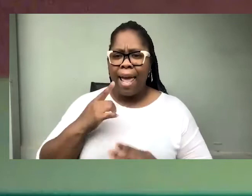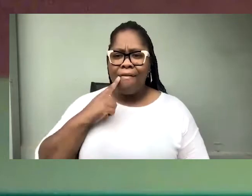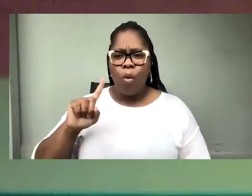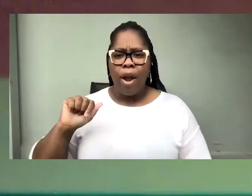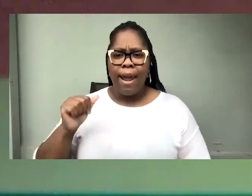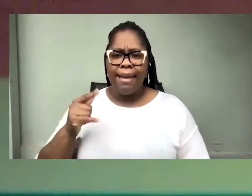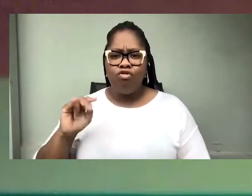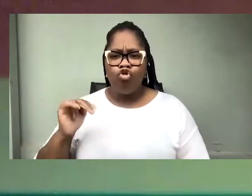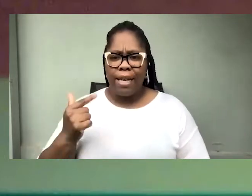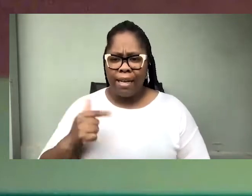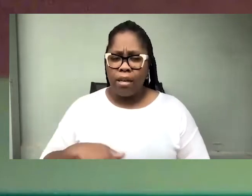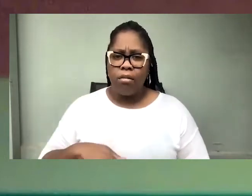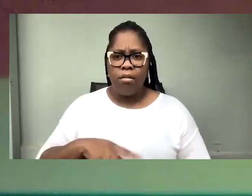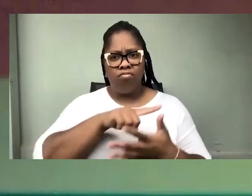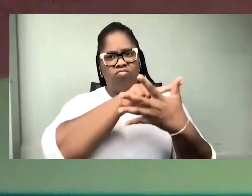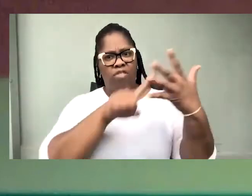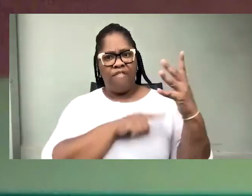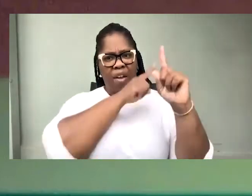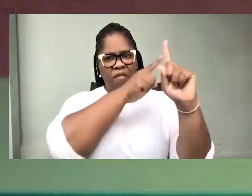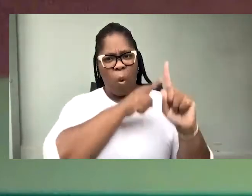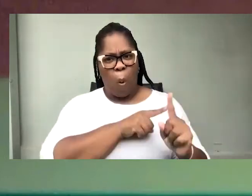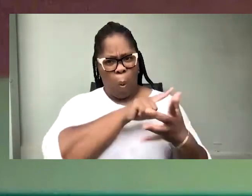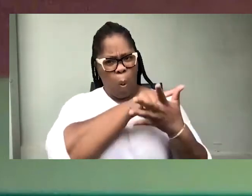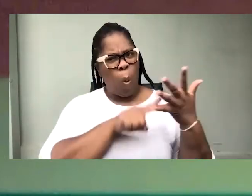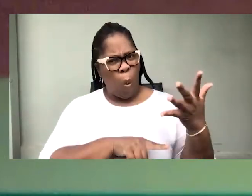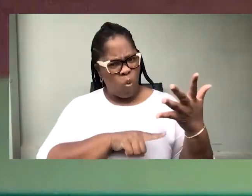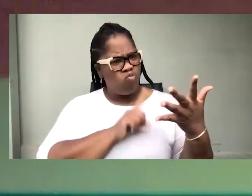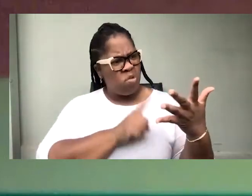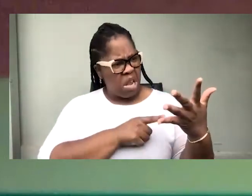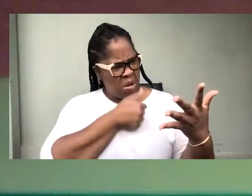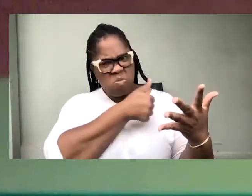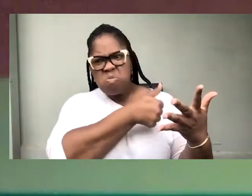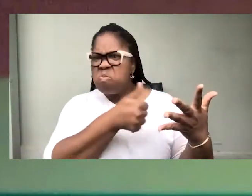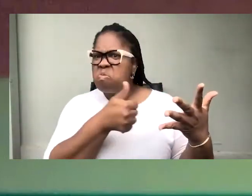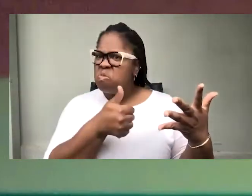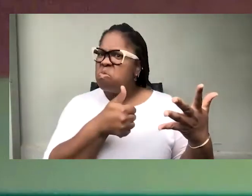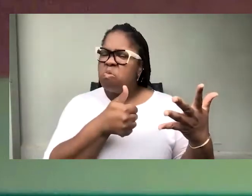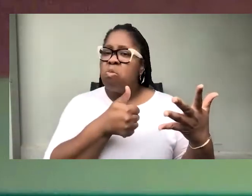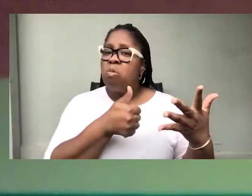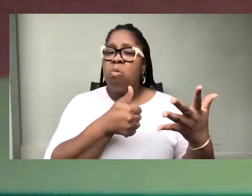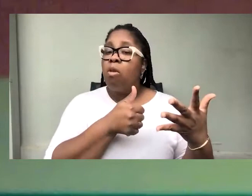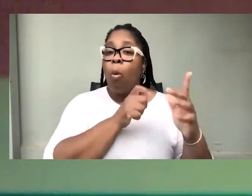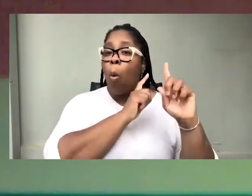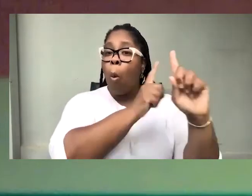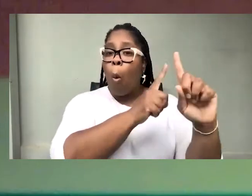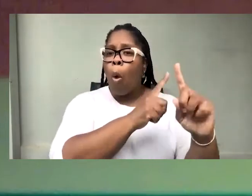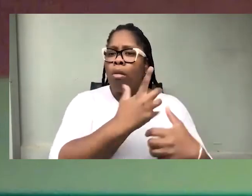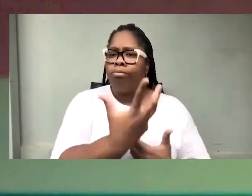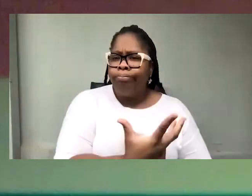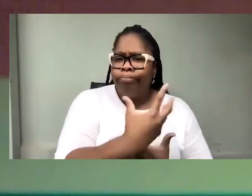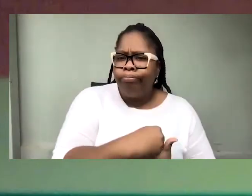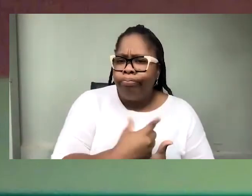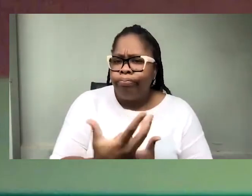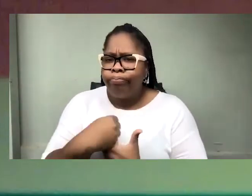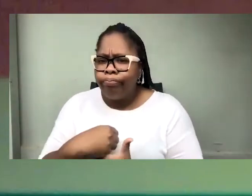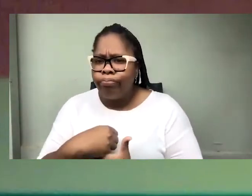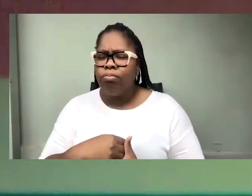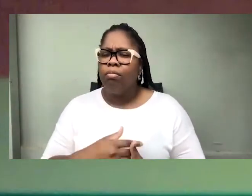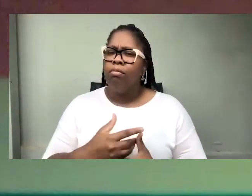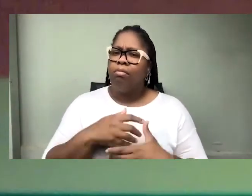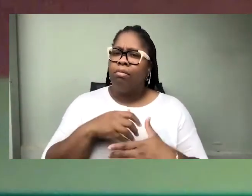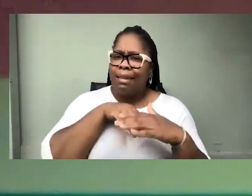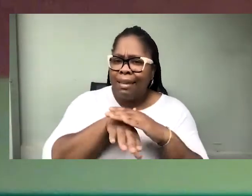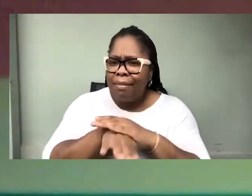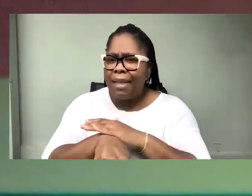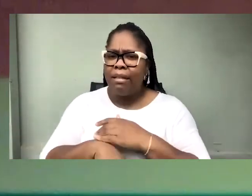those items, the 5 goals, really tied together, and it's really all about inclusivity, accessibility, and